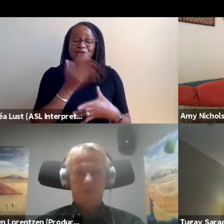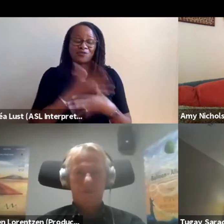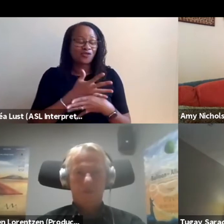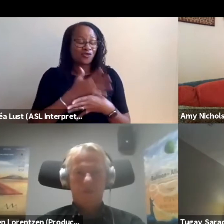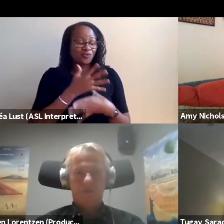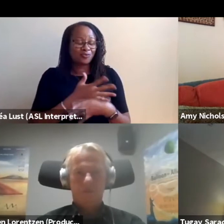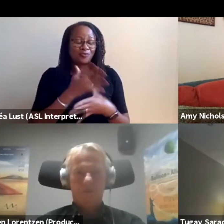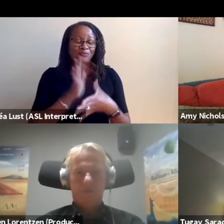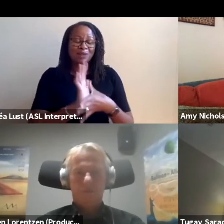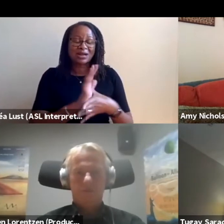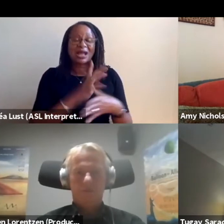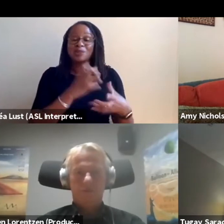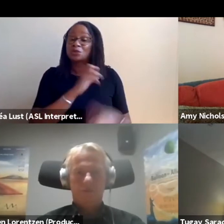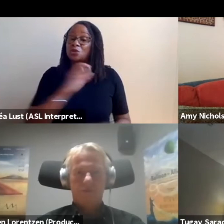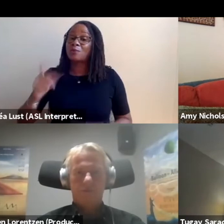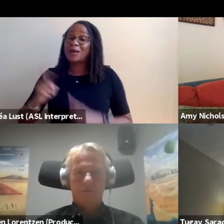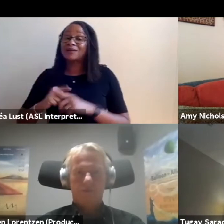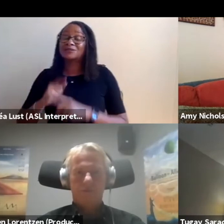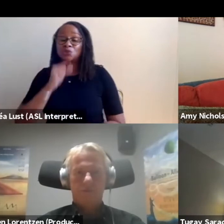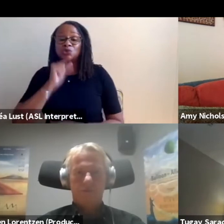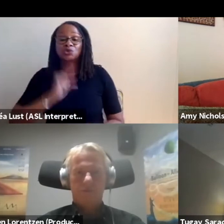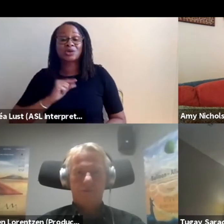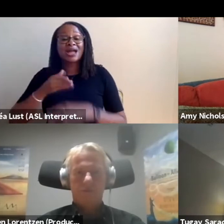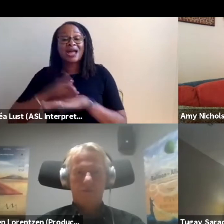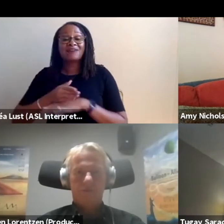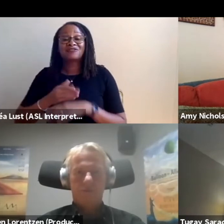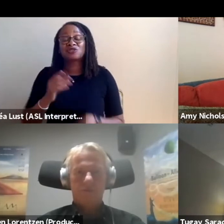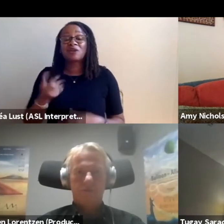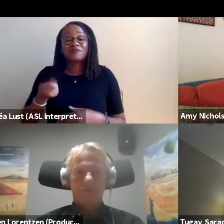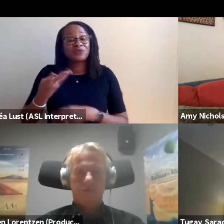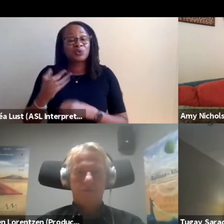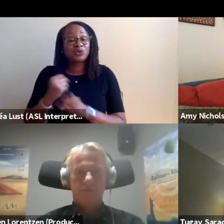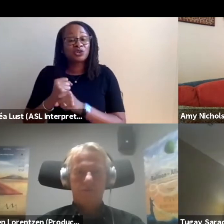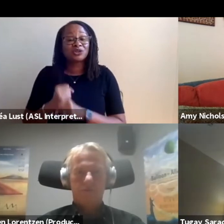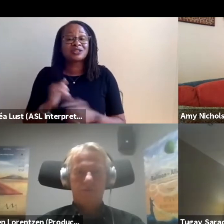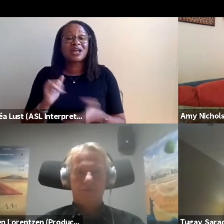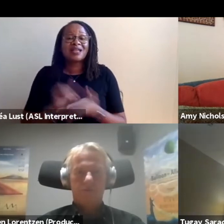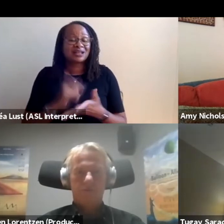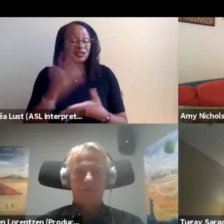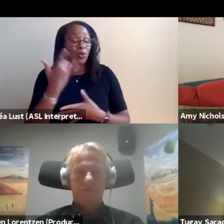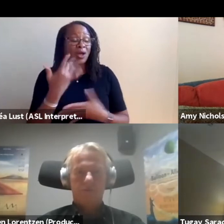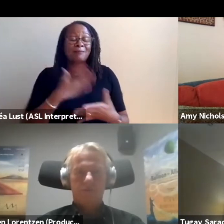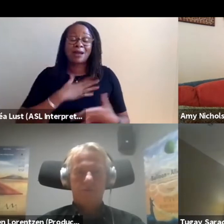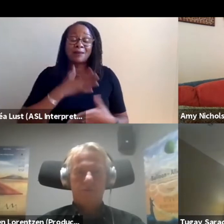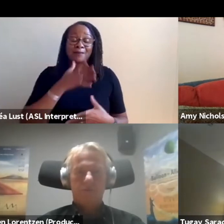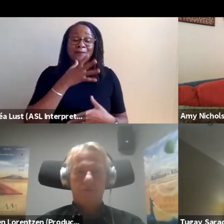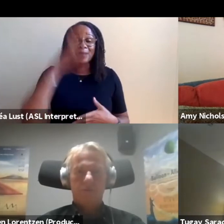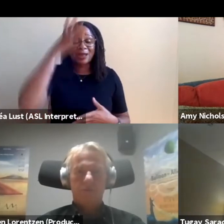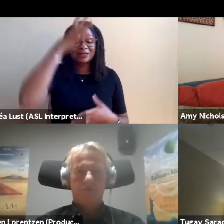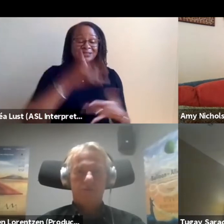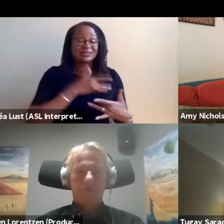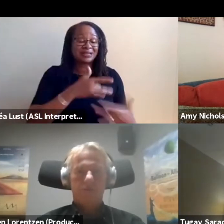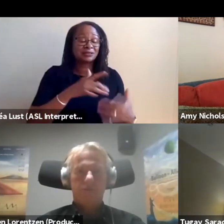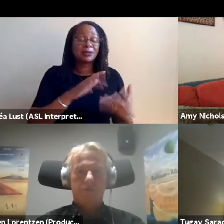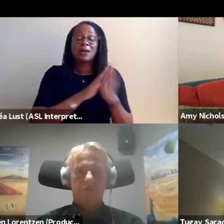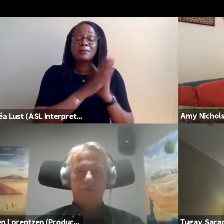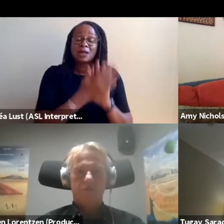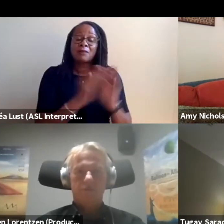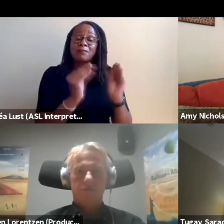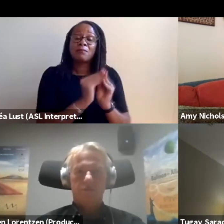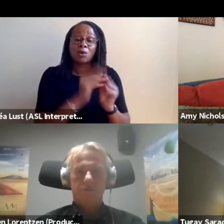years. And this is the difference. That's why they were much more traditional and conservative than my